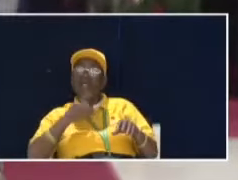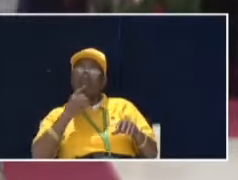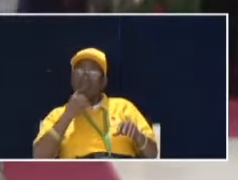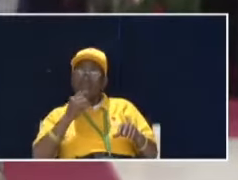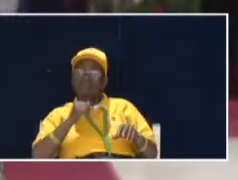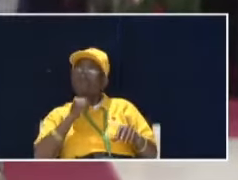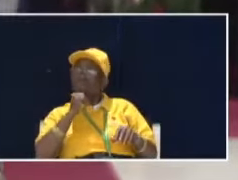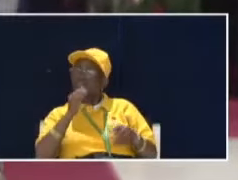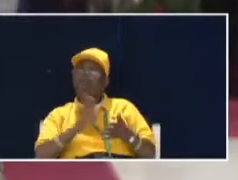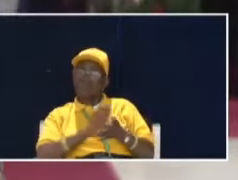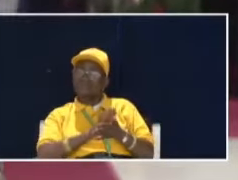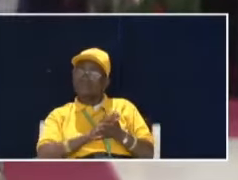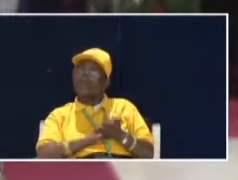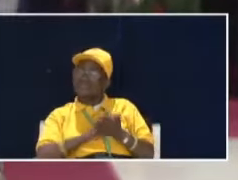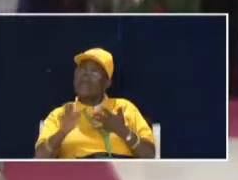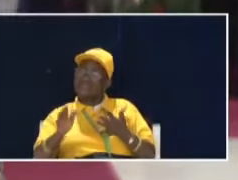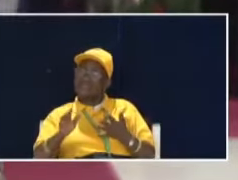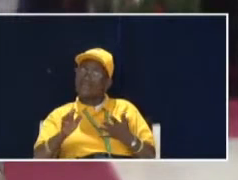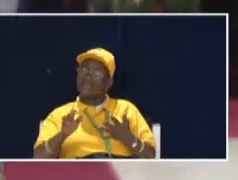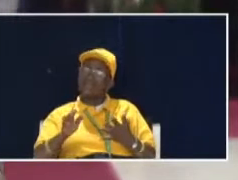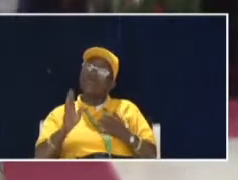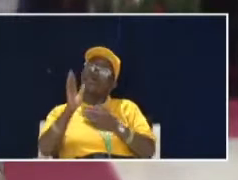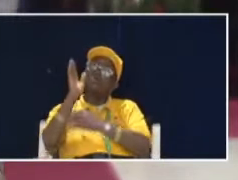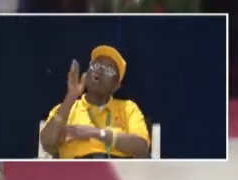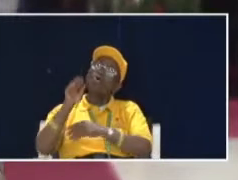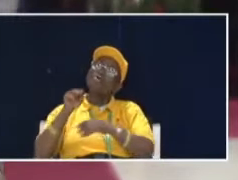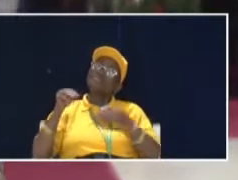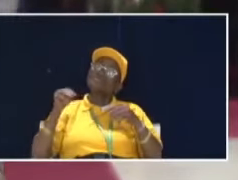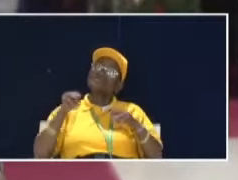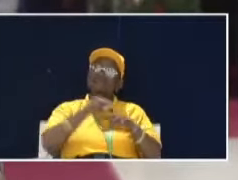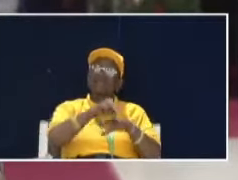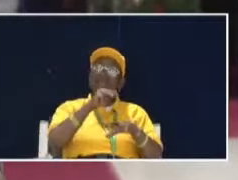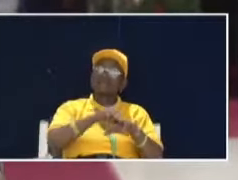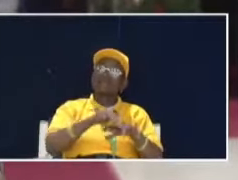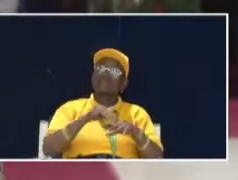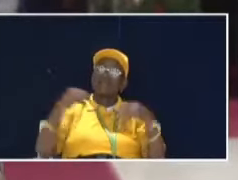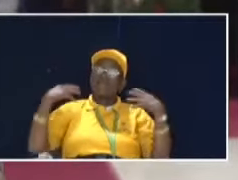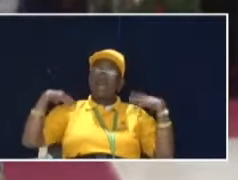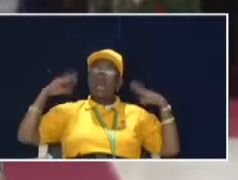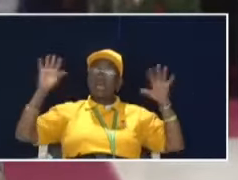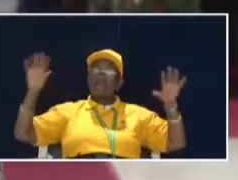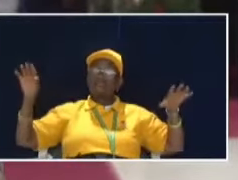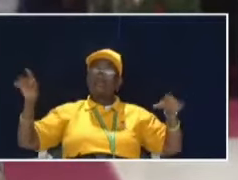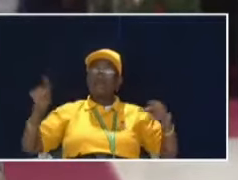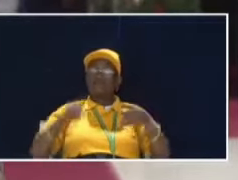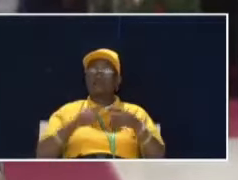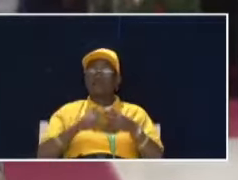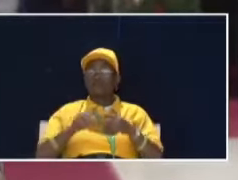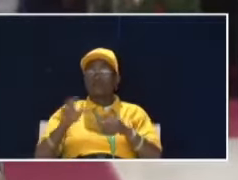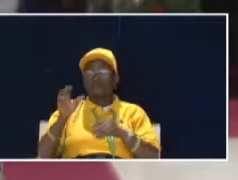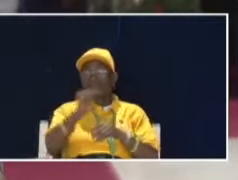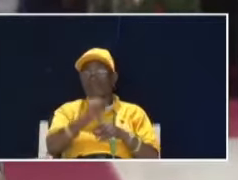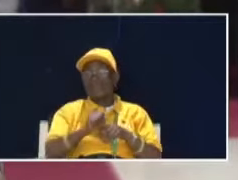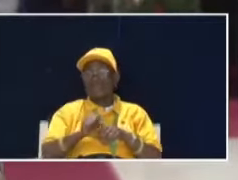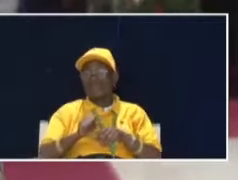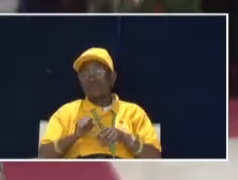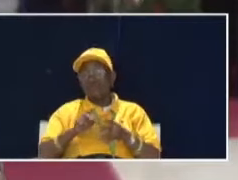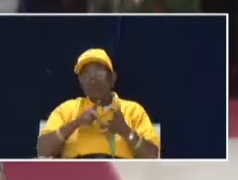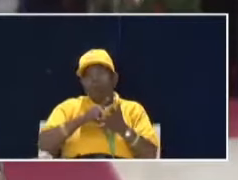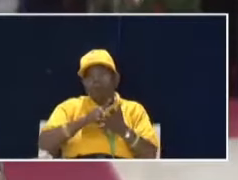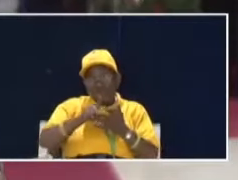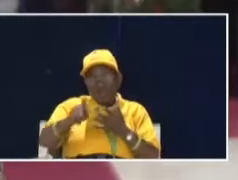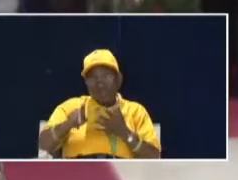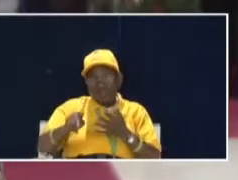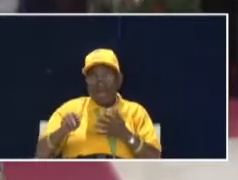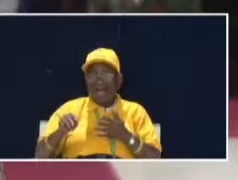And God sent an angel to take a coal of fire to purify that mouth.